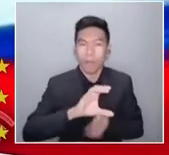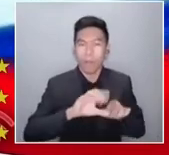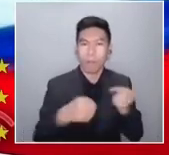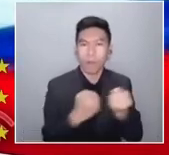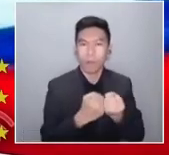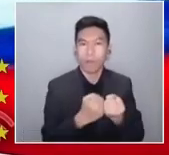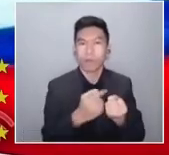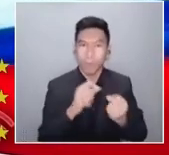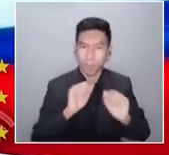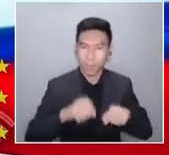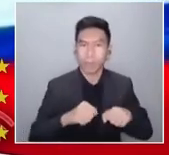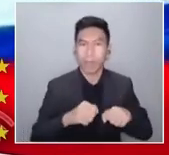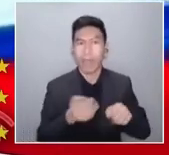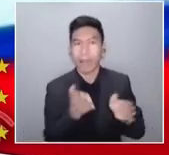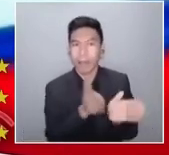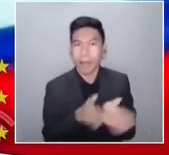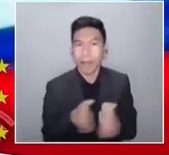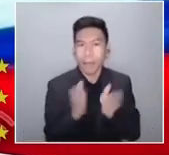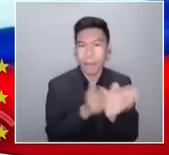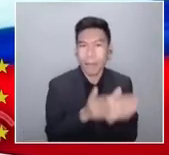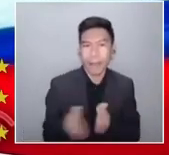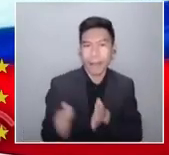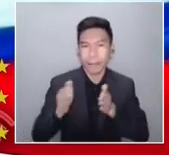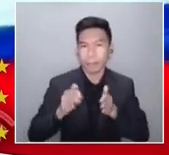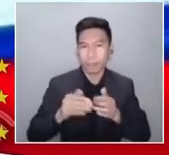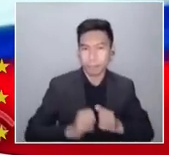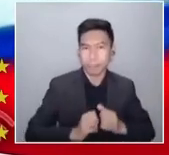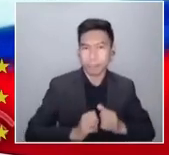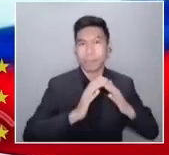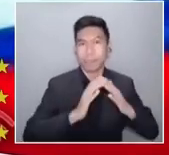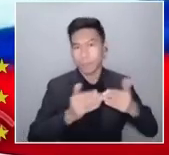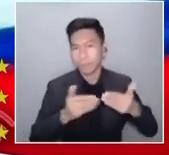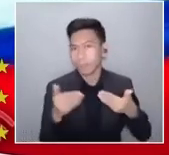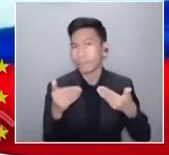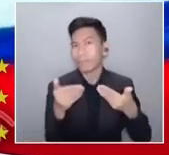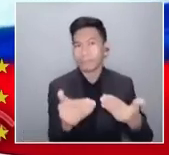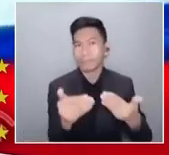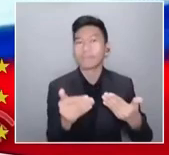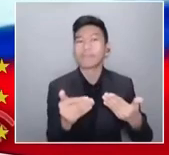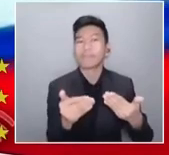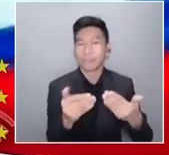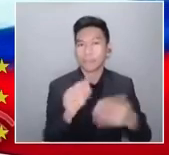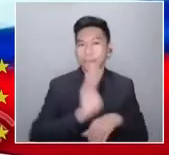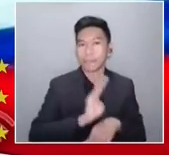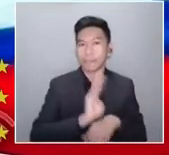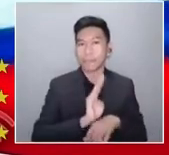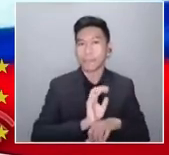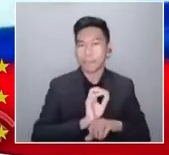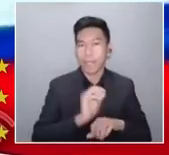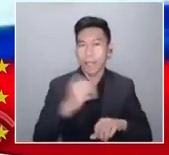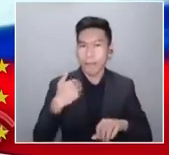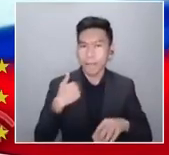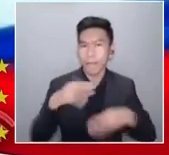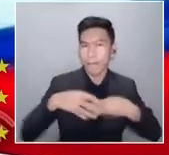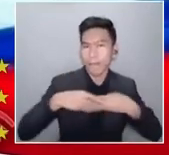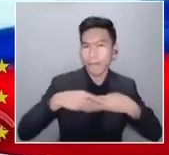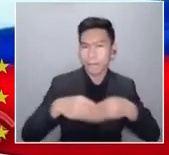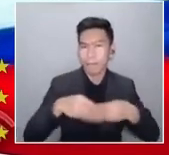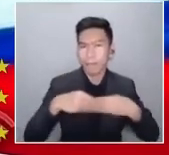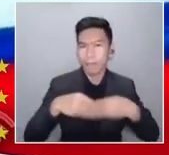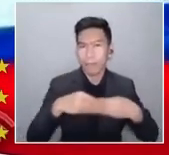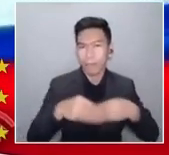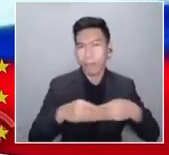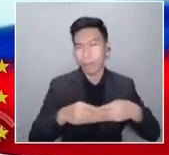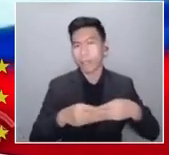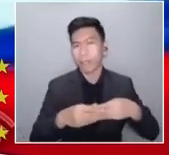reorganize and continue on with their business with certain leeway, no? Para sila ay makabalik at